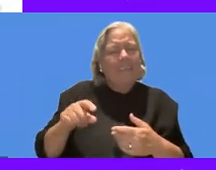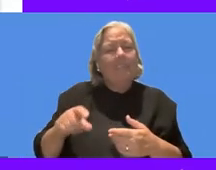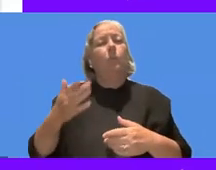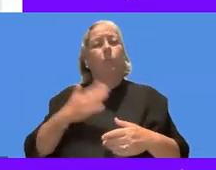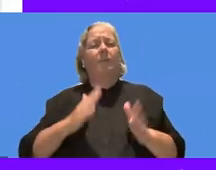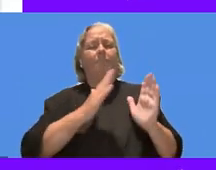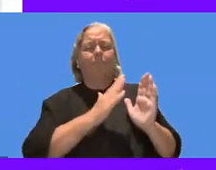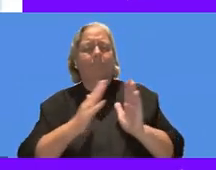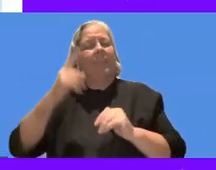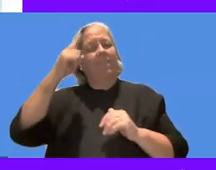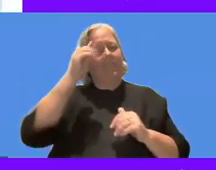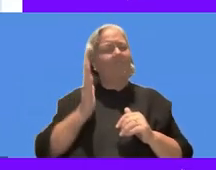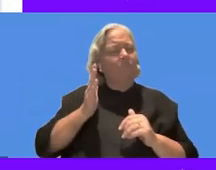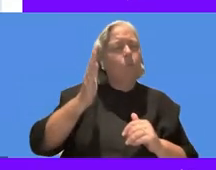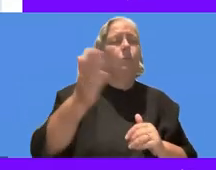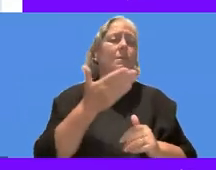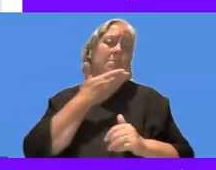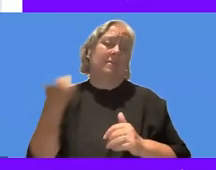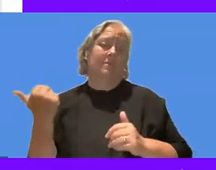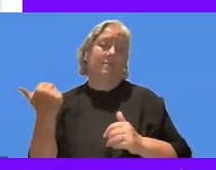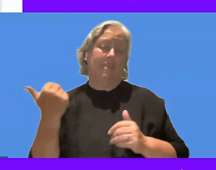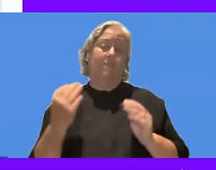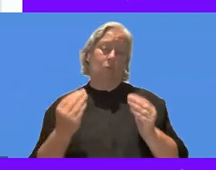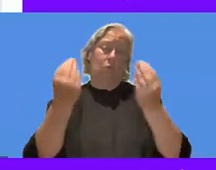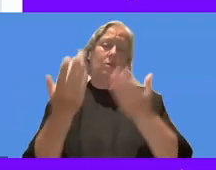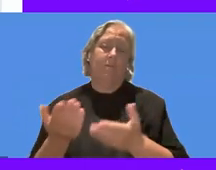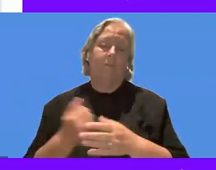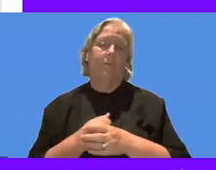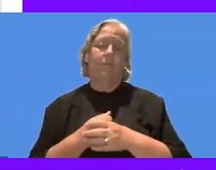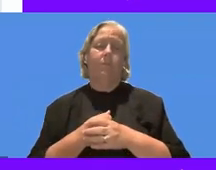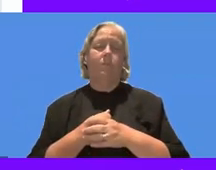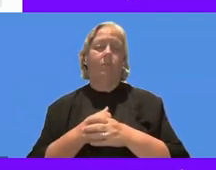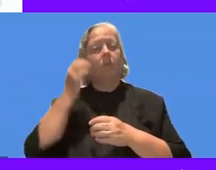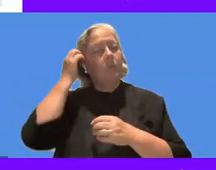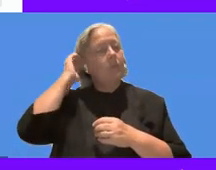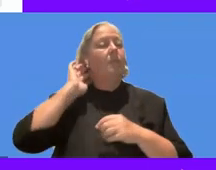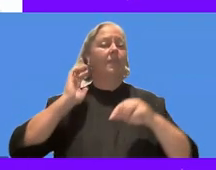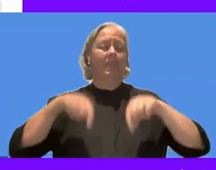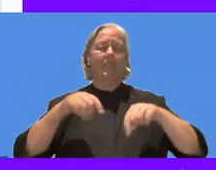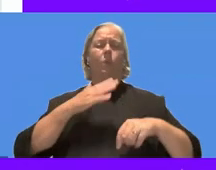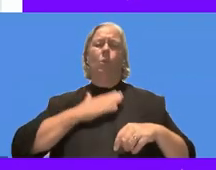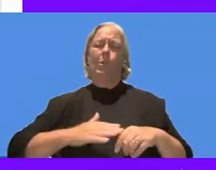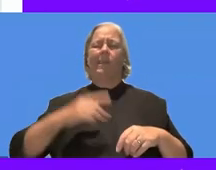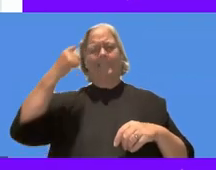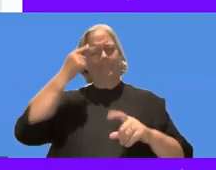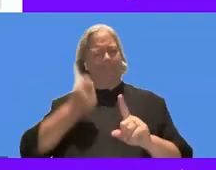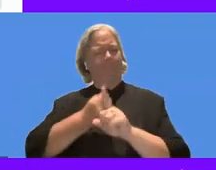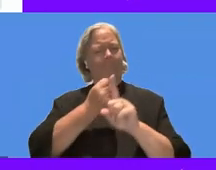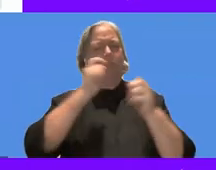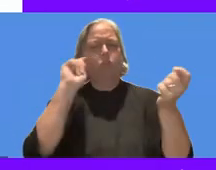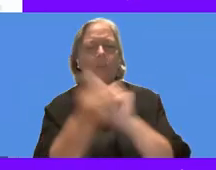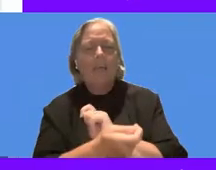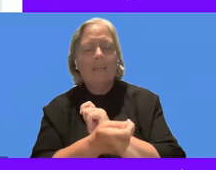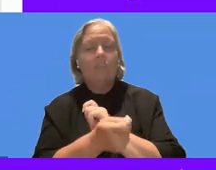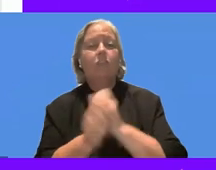To ensure that youth are at the forefront of change and leading to the way to achieve the 2030 agenda. In October